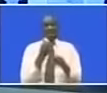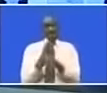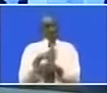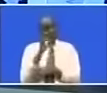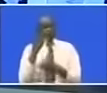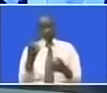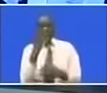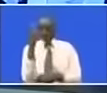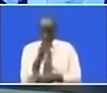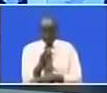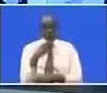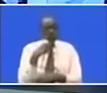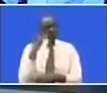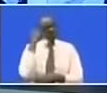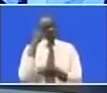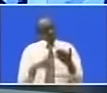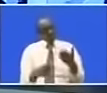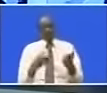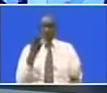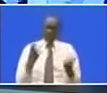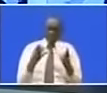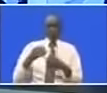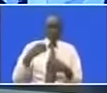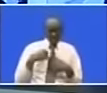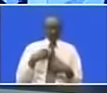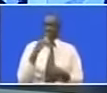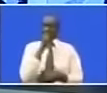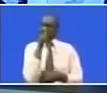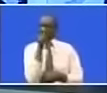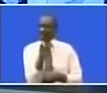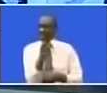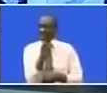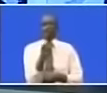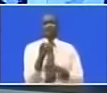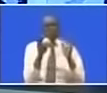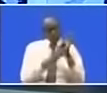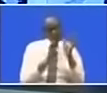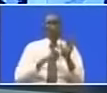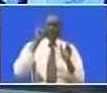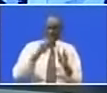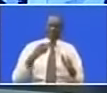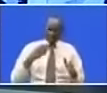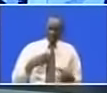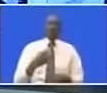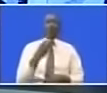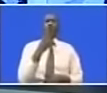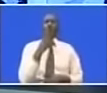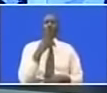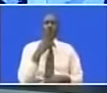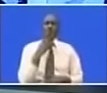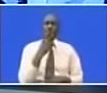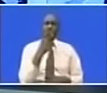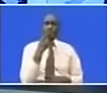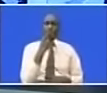that's 4%. And we just want to remind you at this point that the rules in Tanzania are that no polling station should have more than